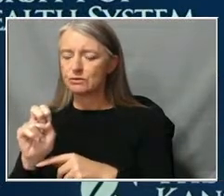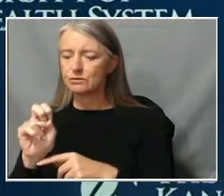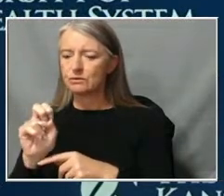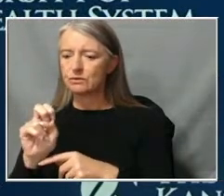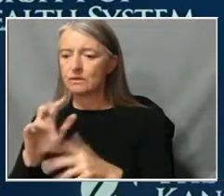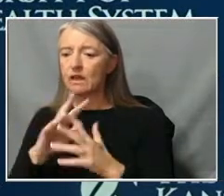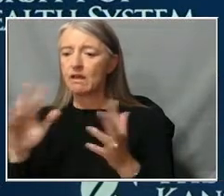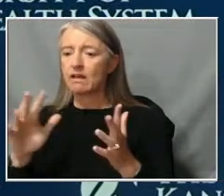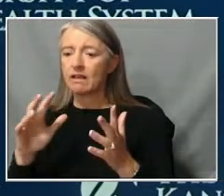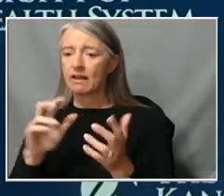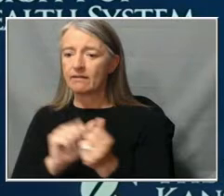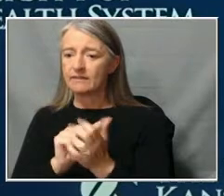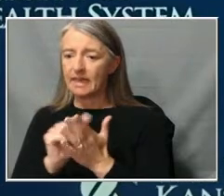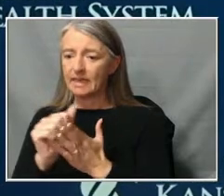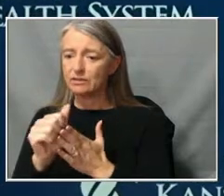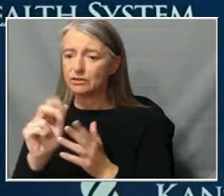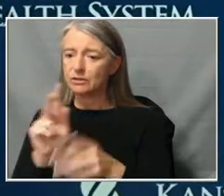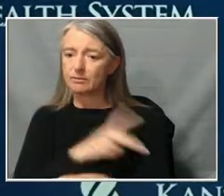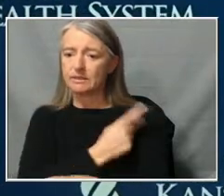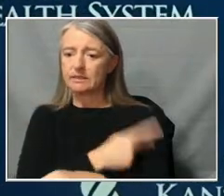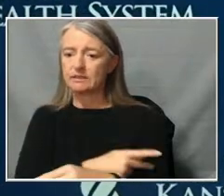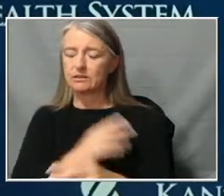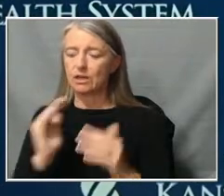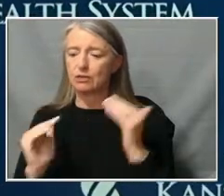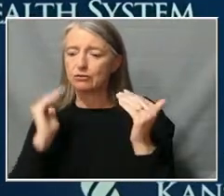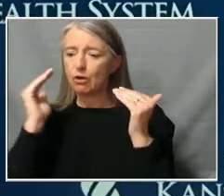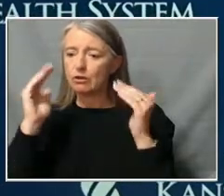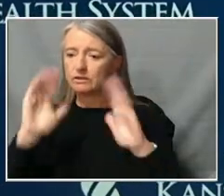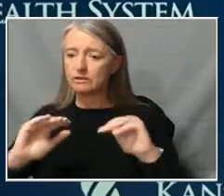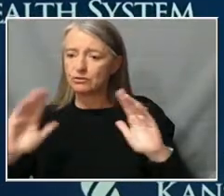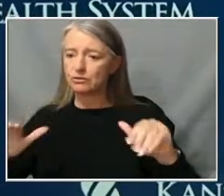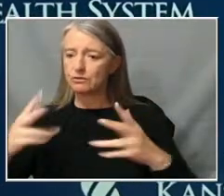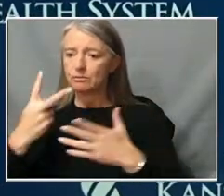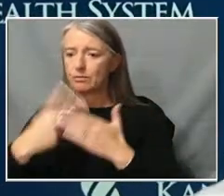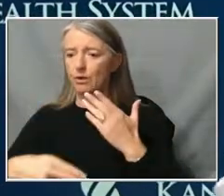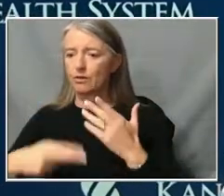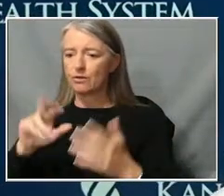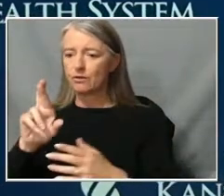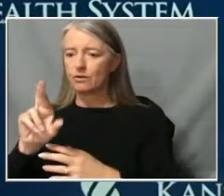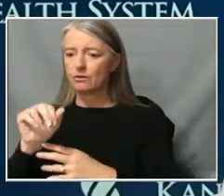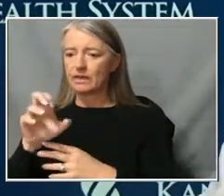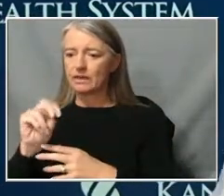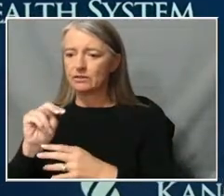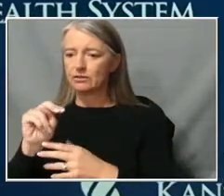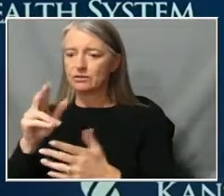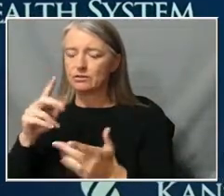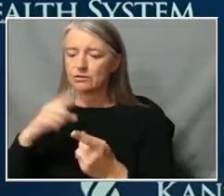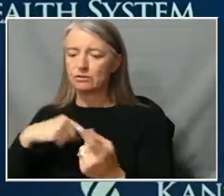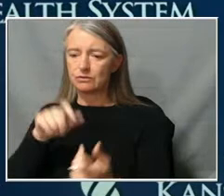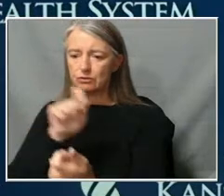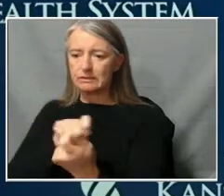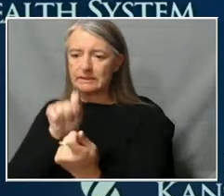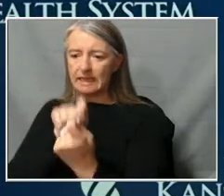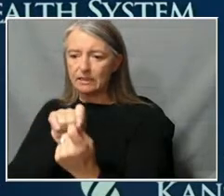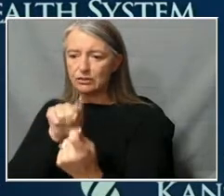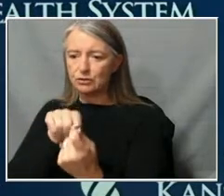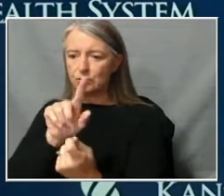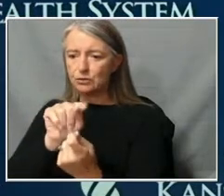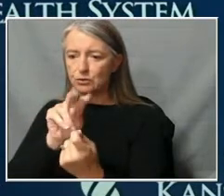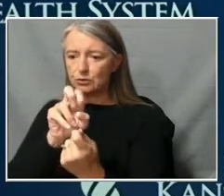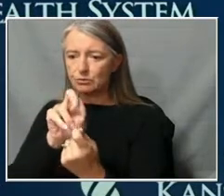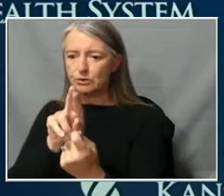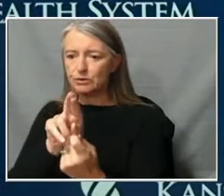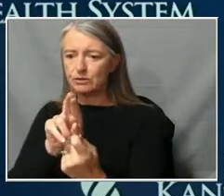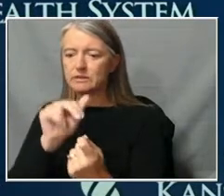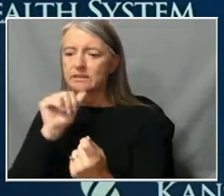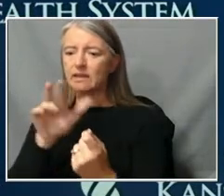of cancer patients, both adults and kids. I mean, if you have a cancer, you want the radiation to go to the tumor and not go to the surrounding organs. But I think